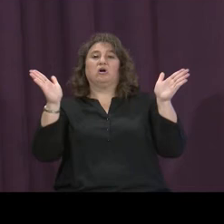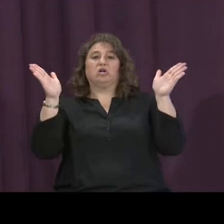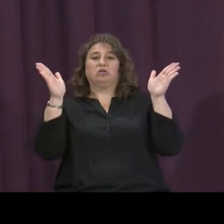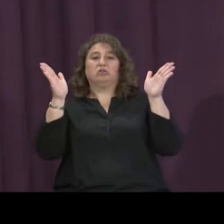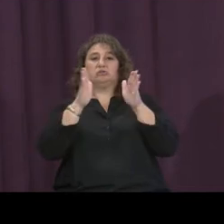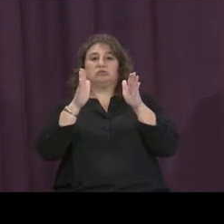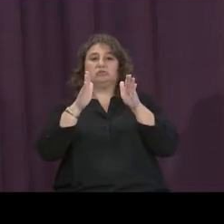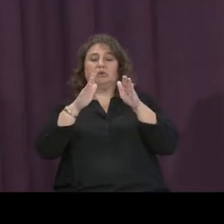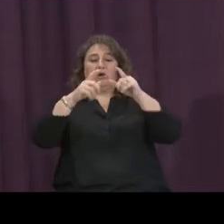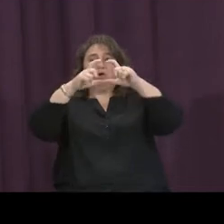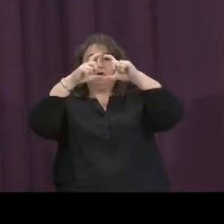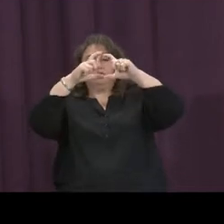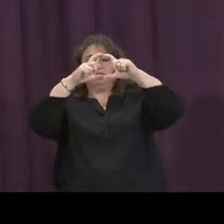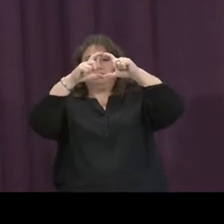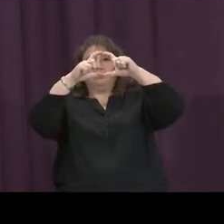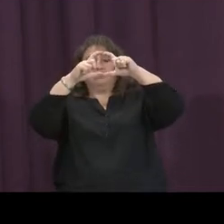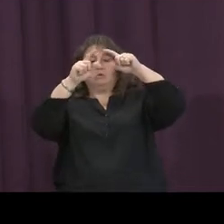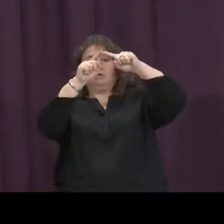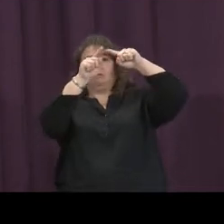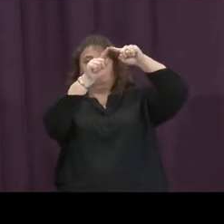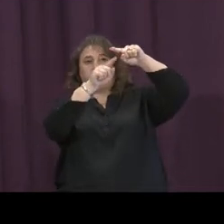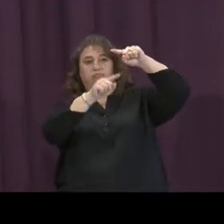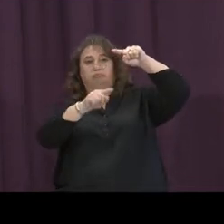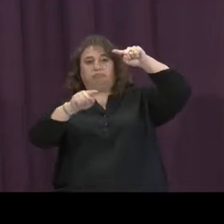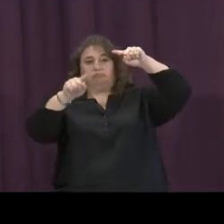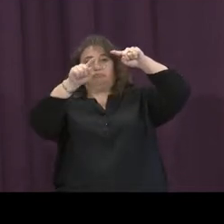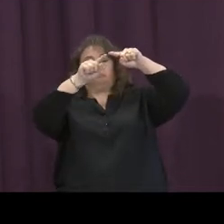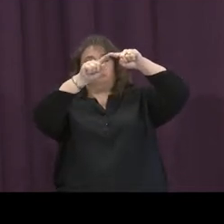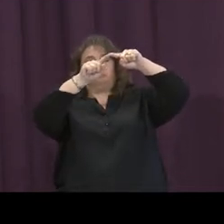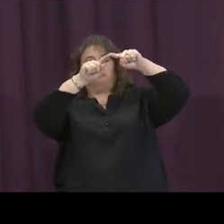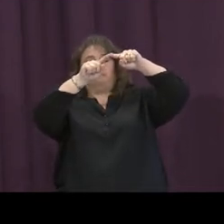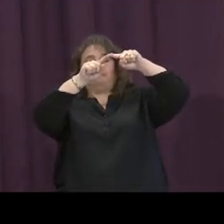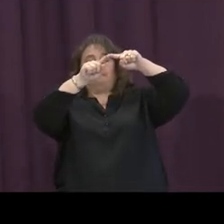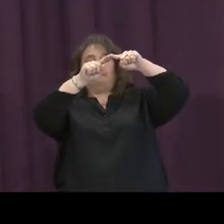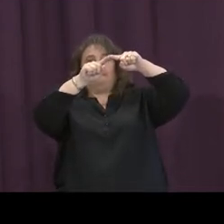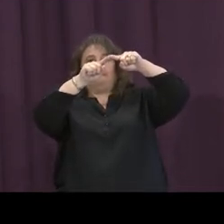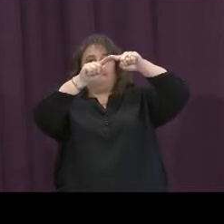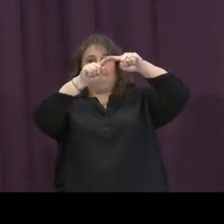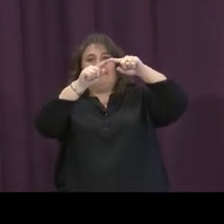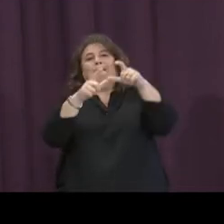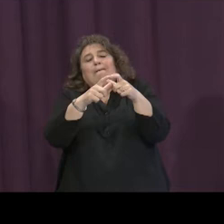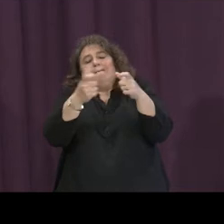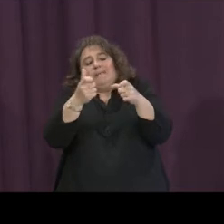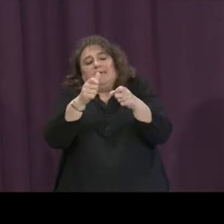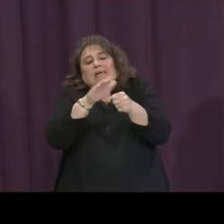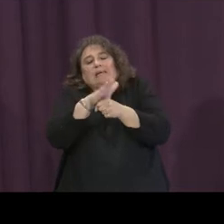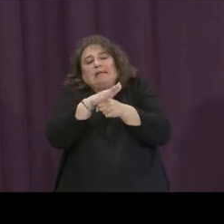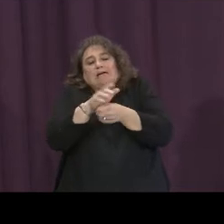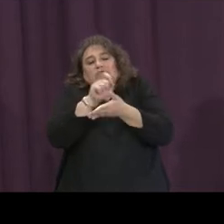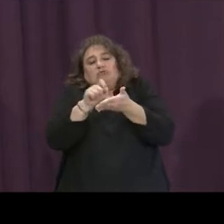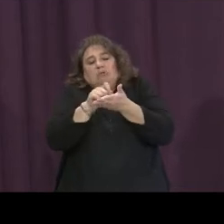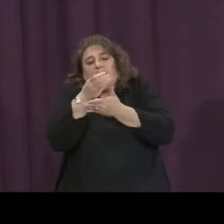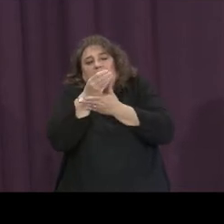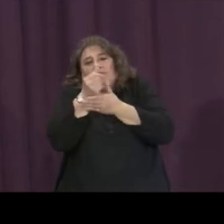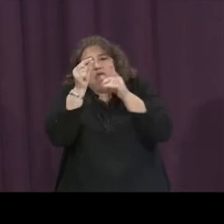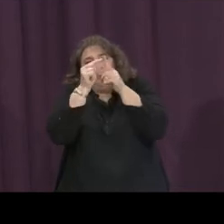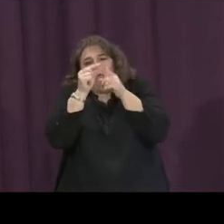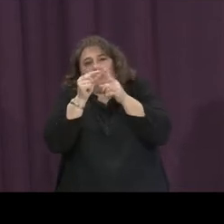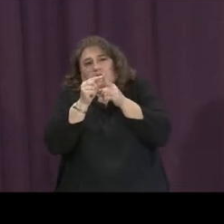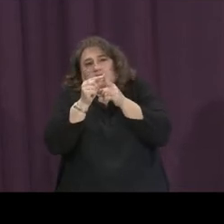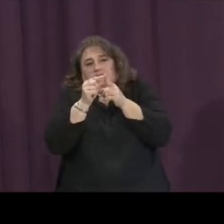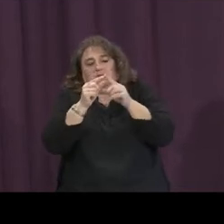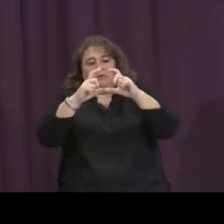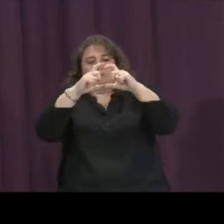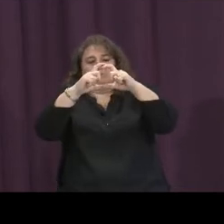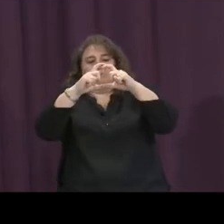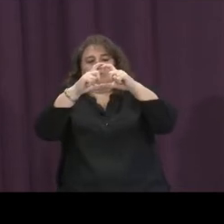on the page that is big enough to write some things in here, right, and then a bigger